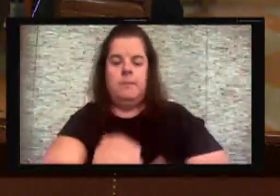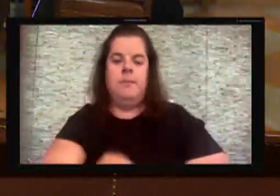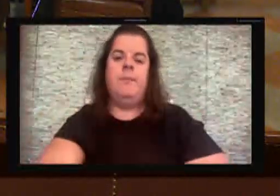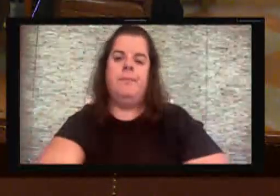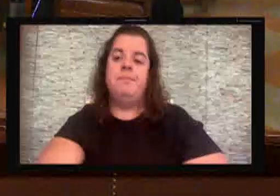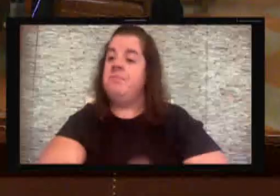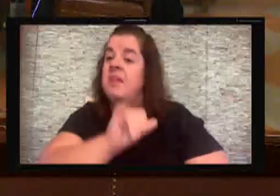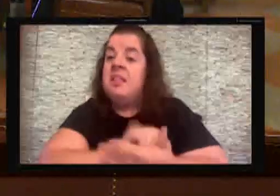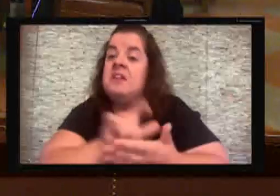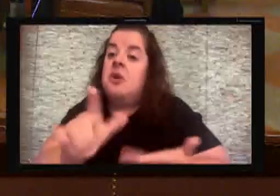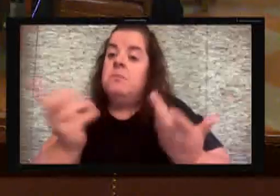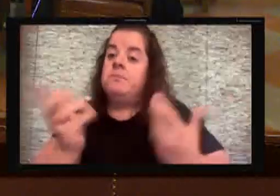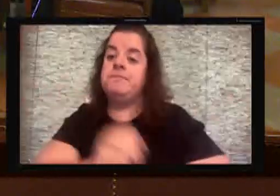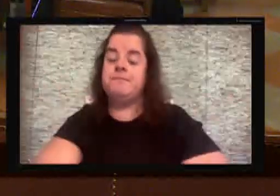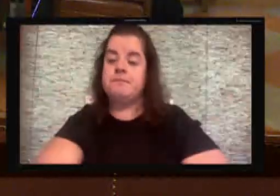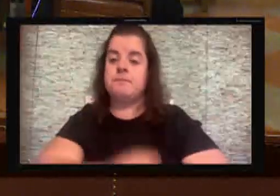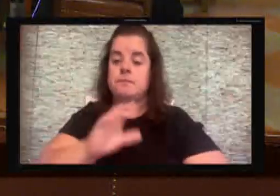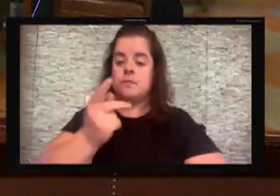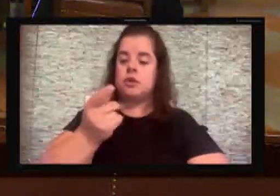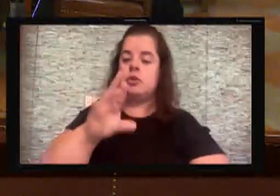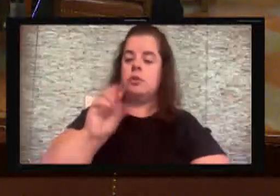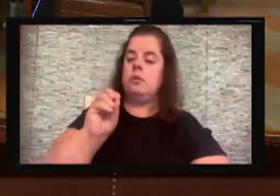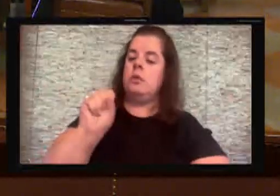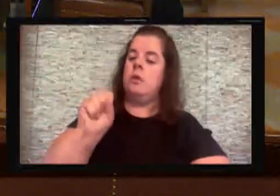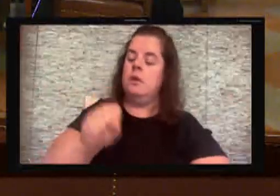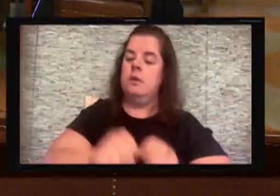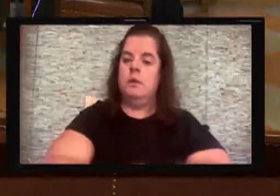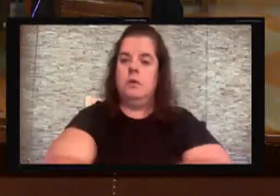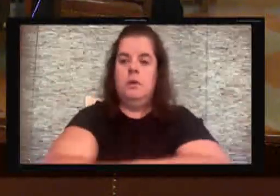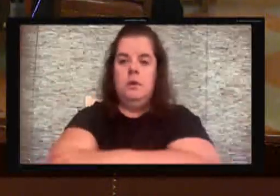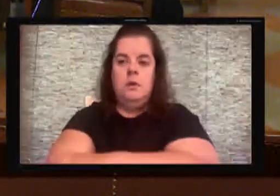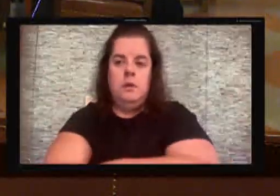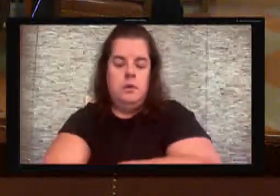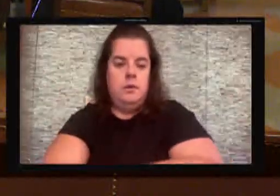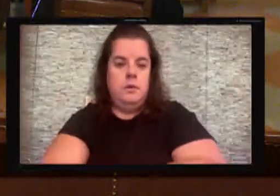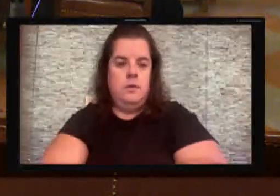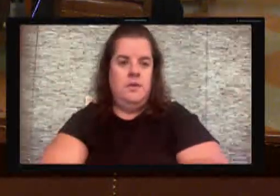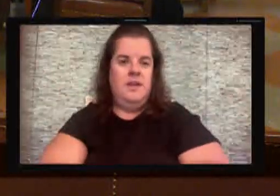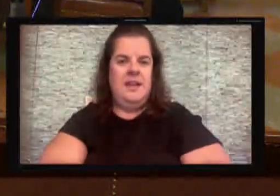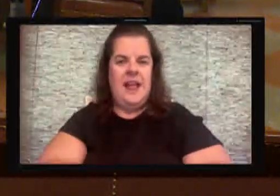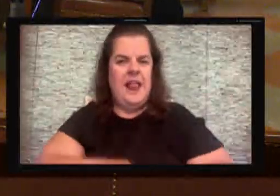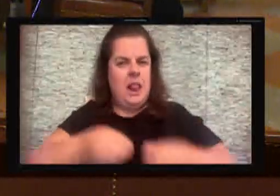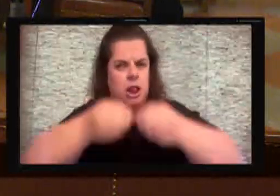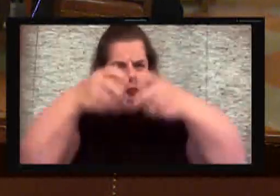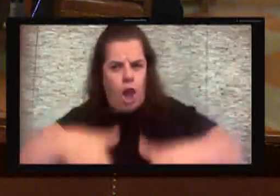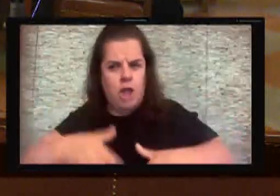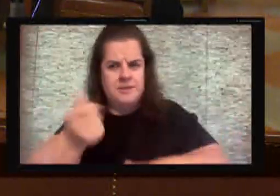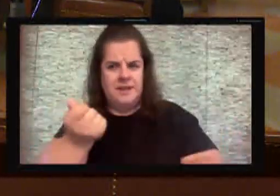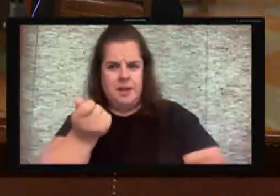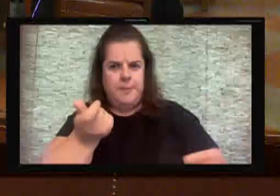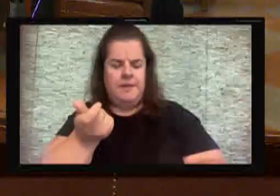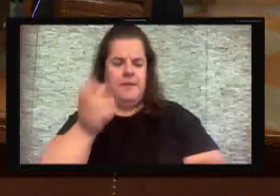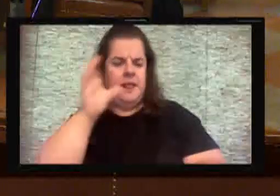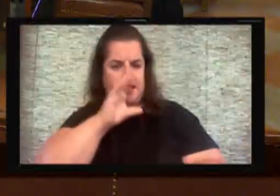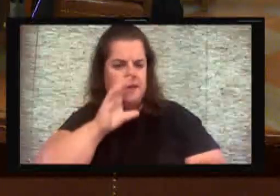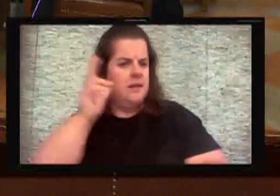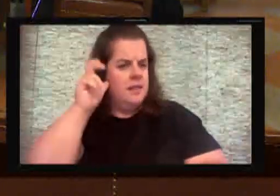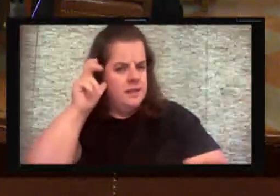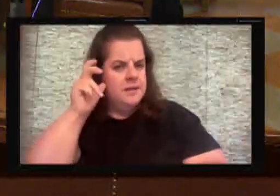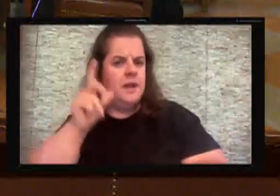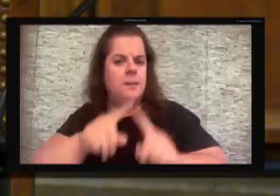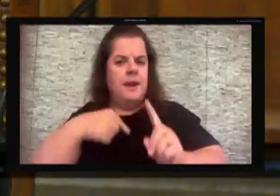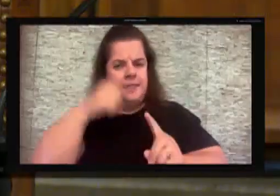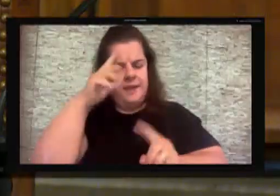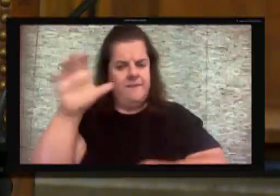all I have. Thank you. Councilwoman Gross. Thank you. I got lost a little bit listening there, but I think I've found my way back. So this